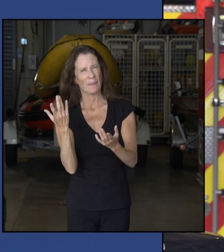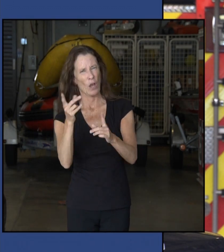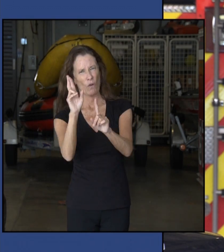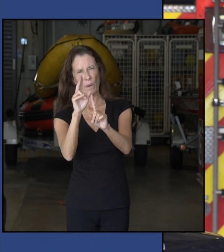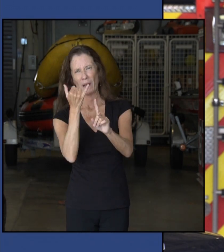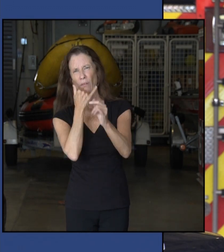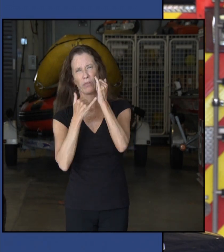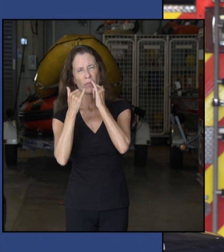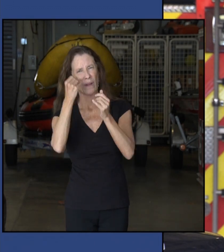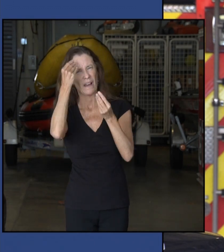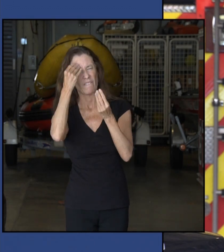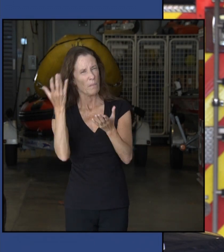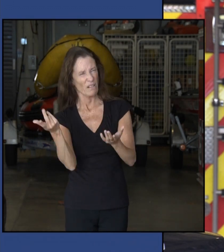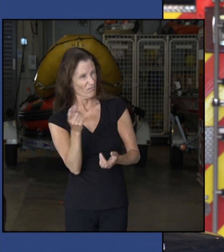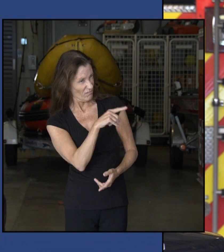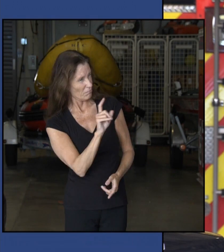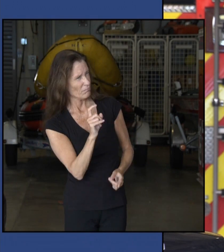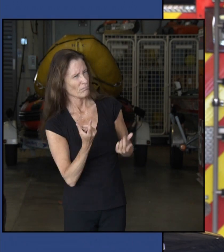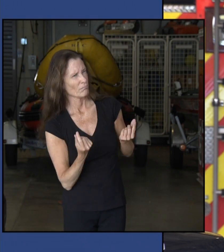have on COVID?